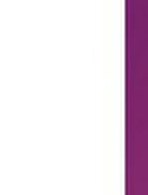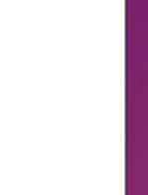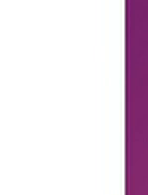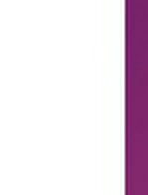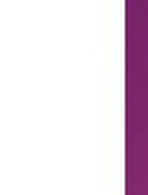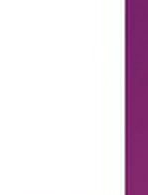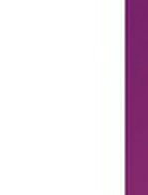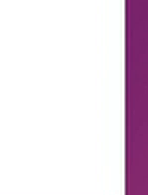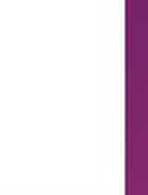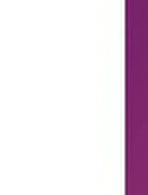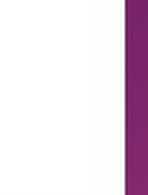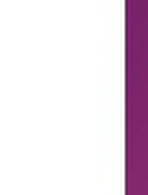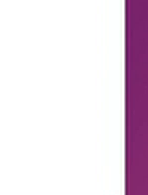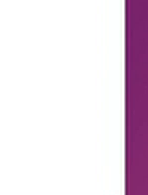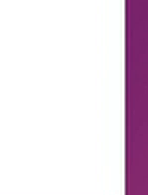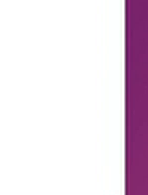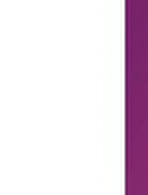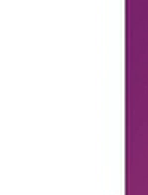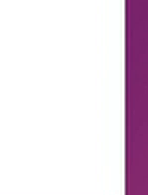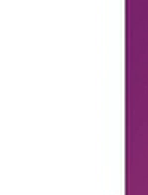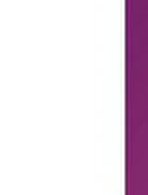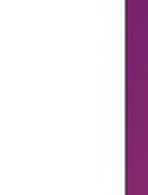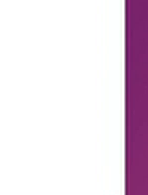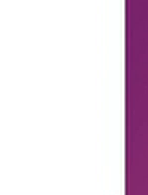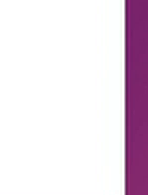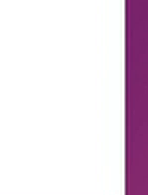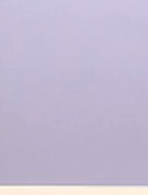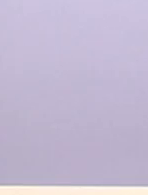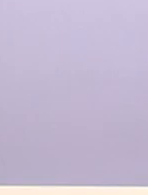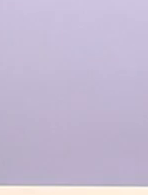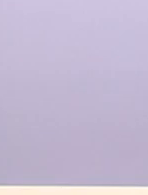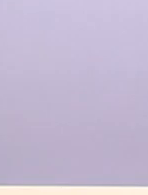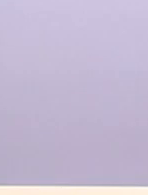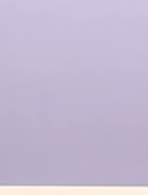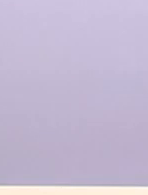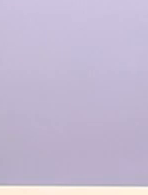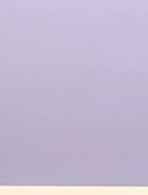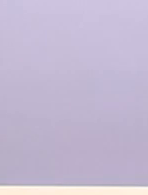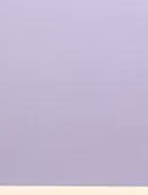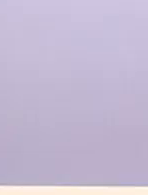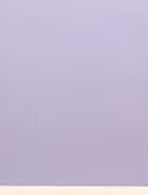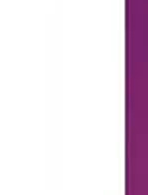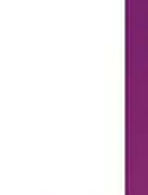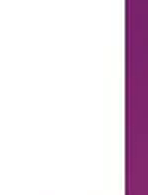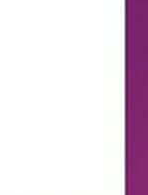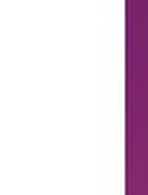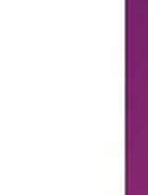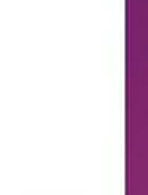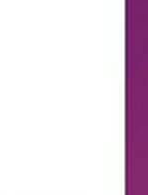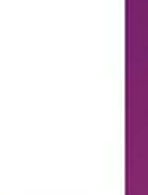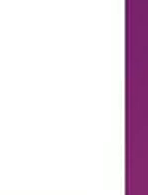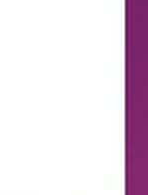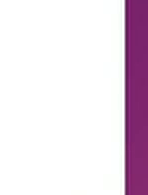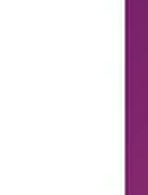wrestling, and the last word, judo. Now students, look at the picture and tell me please, what do you